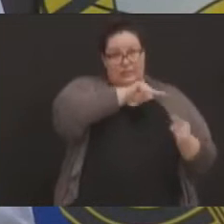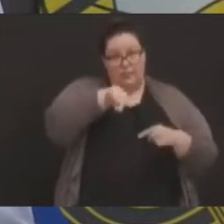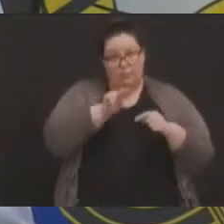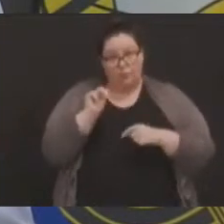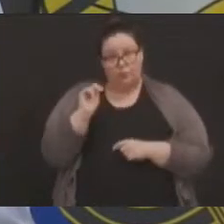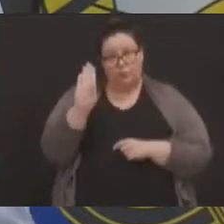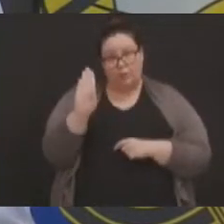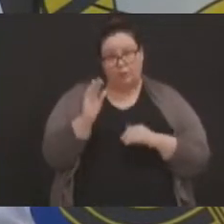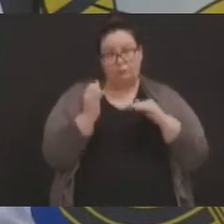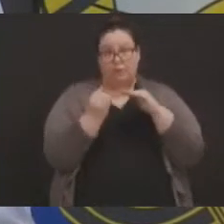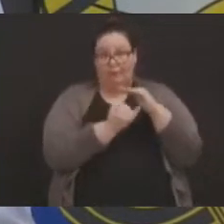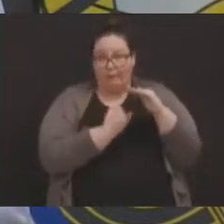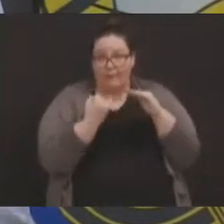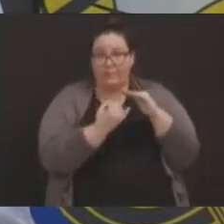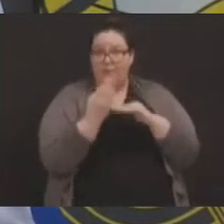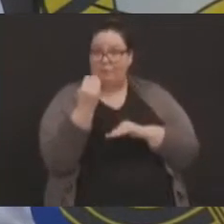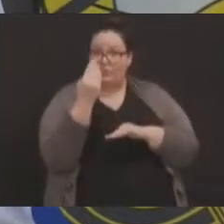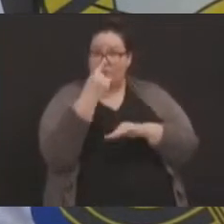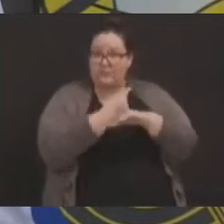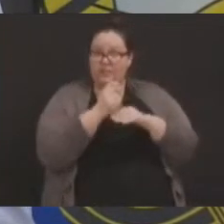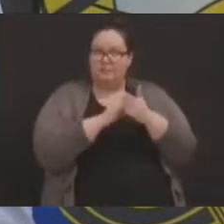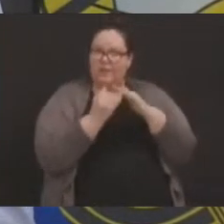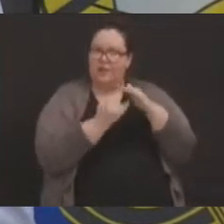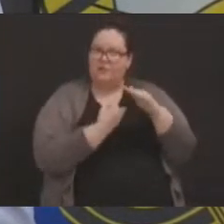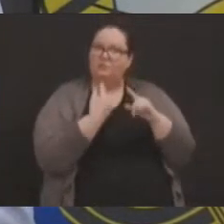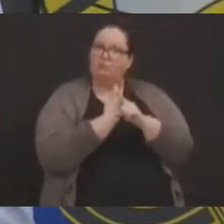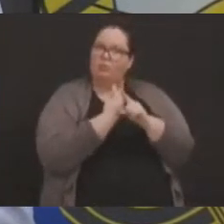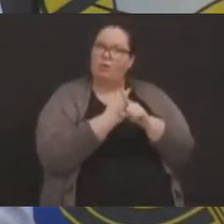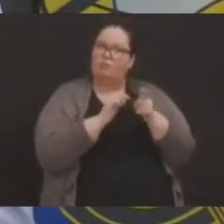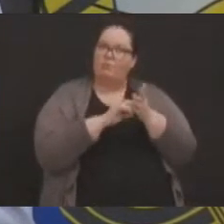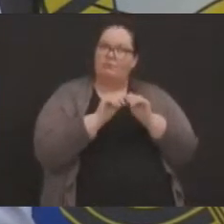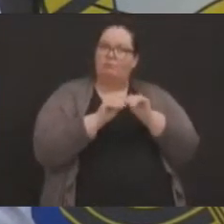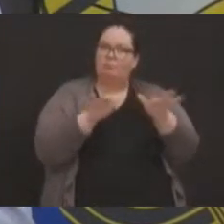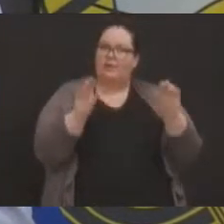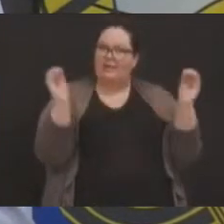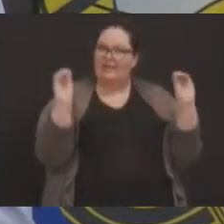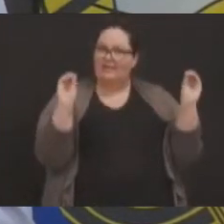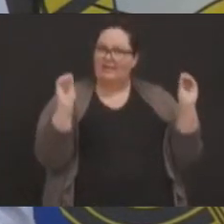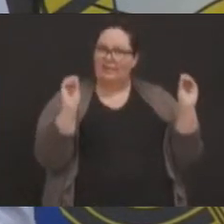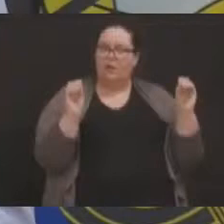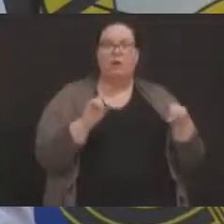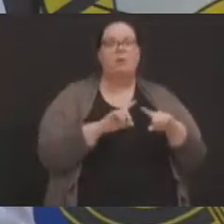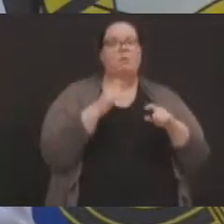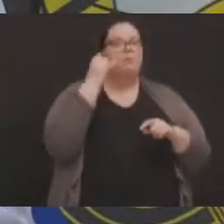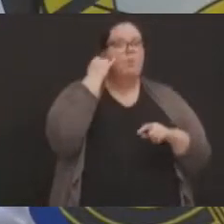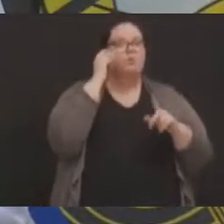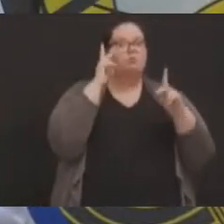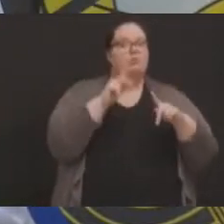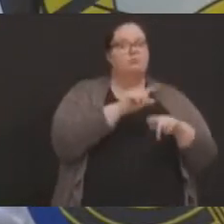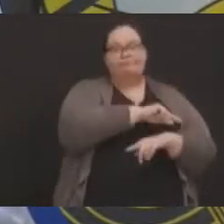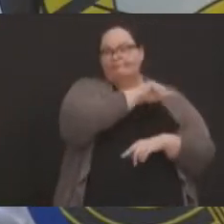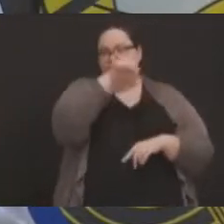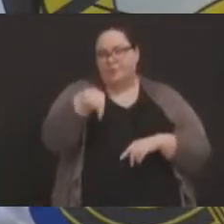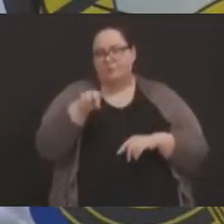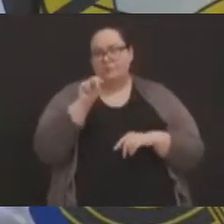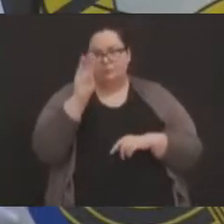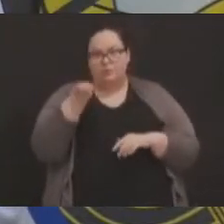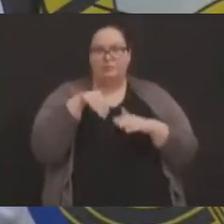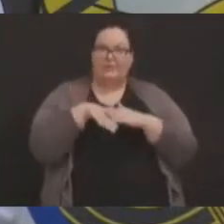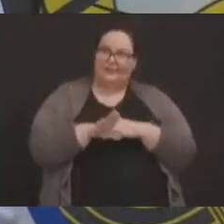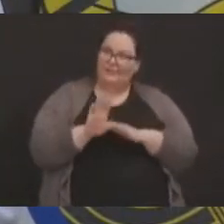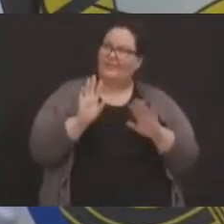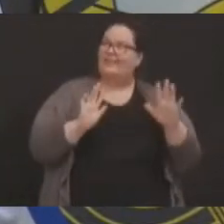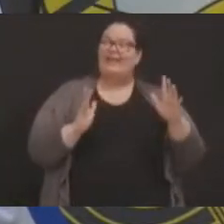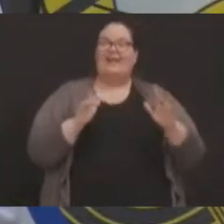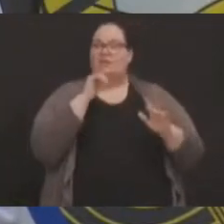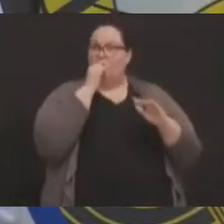self-isolating in the safest way possible, and again, some people think they are self-isolating safely, but still are at risk of transmitting. So we know that there